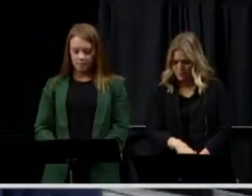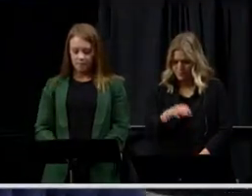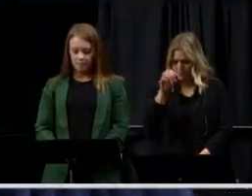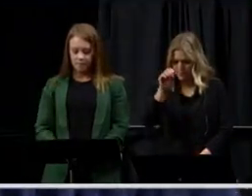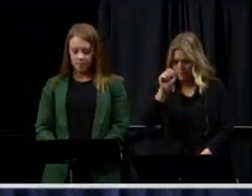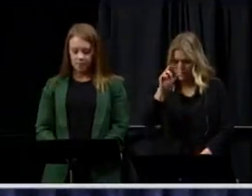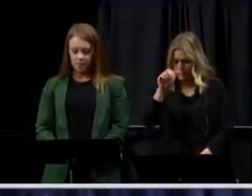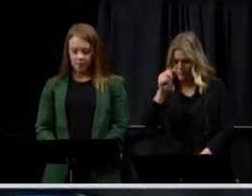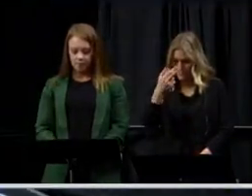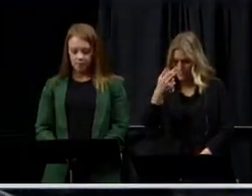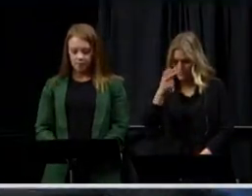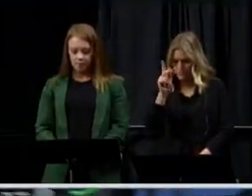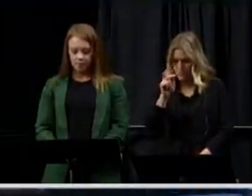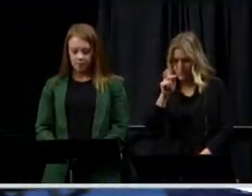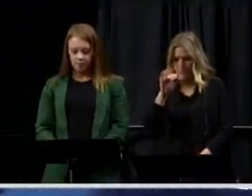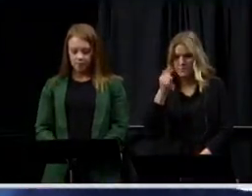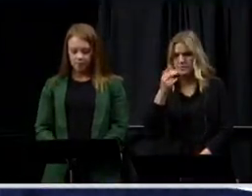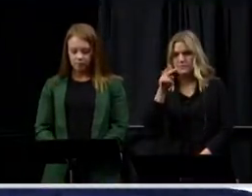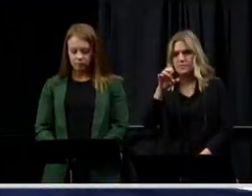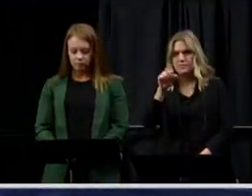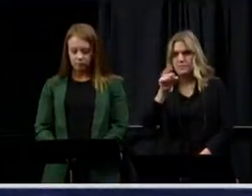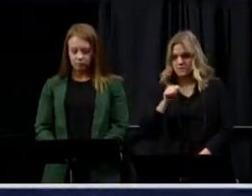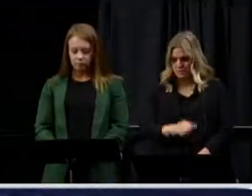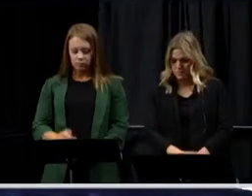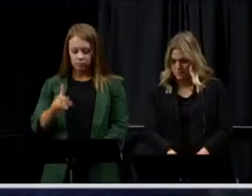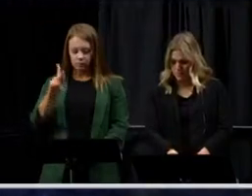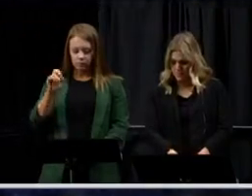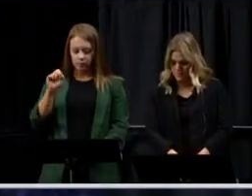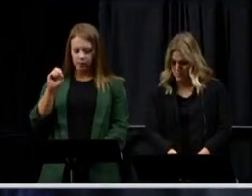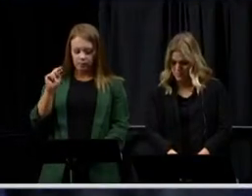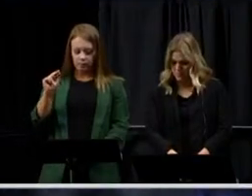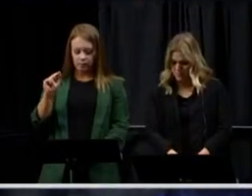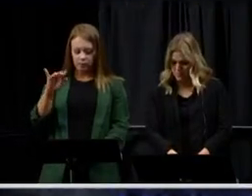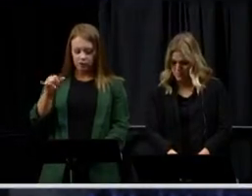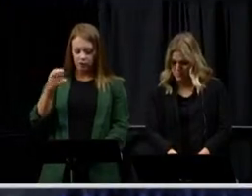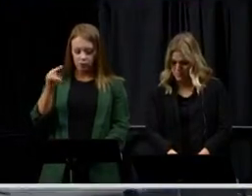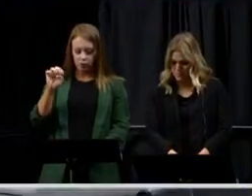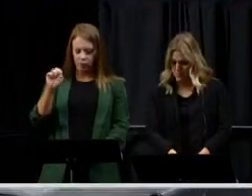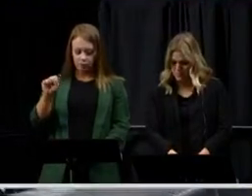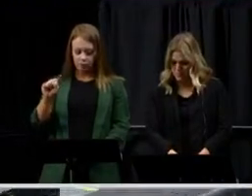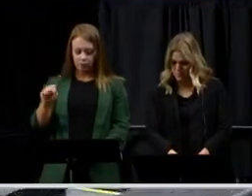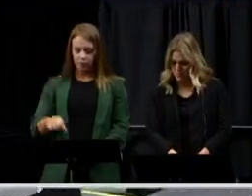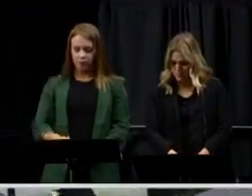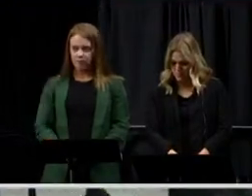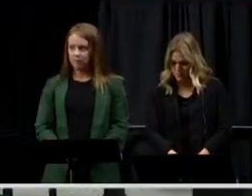Sarah Corinne Jones. Keeson DeKale Jones.